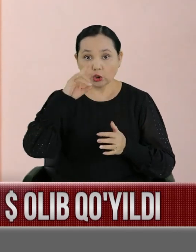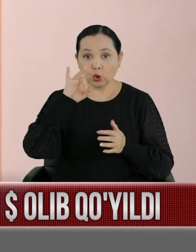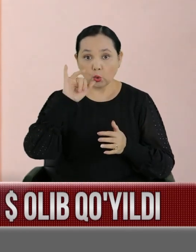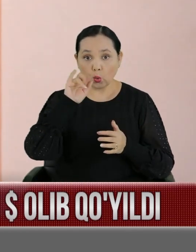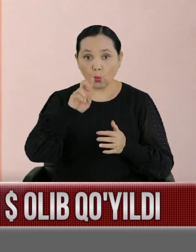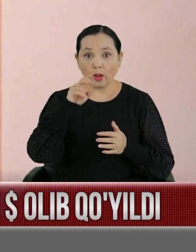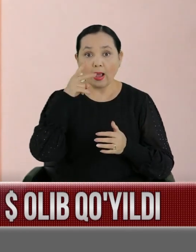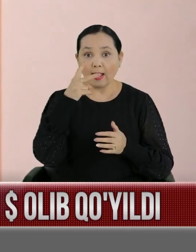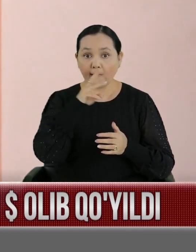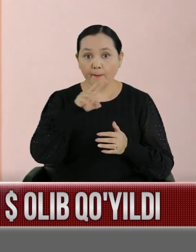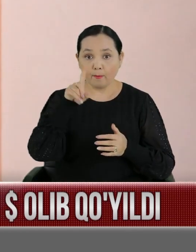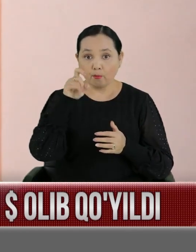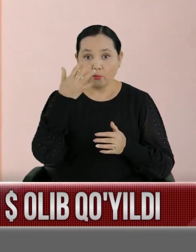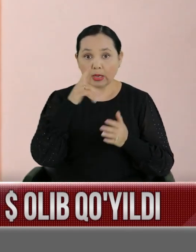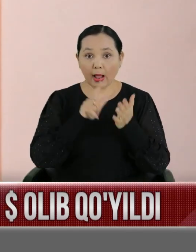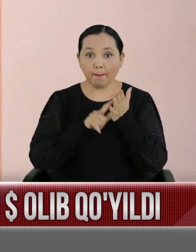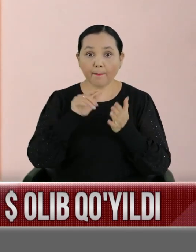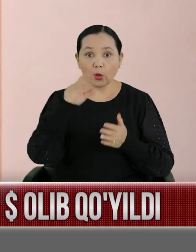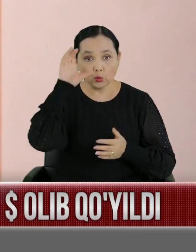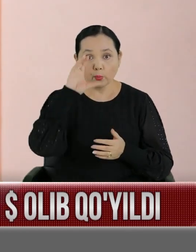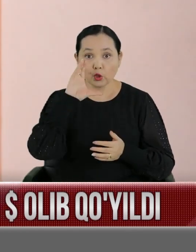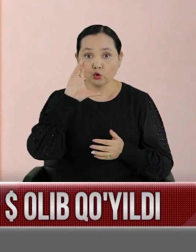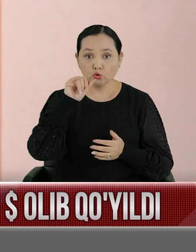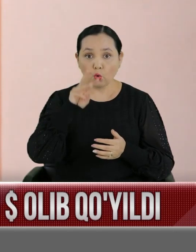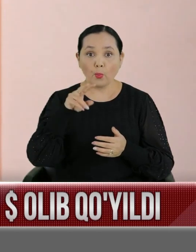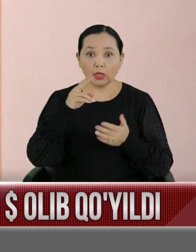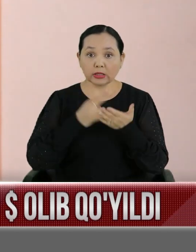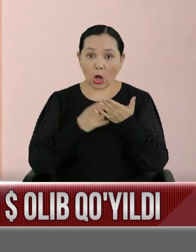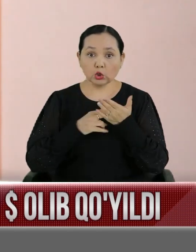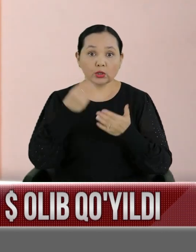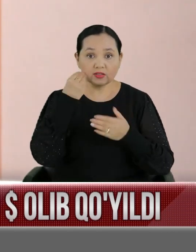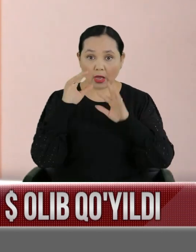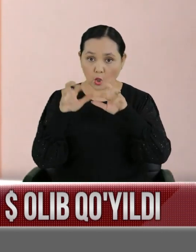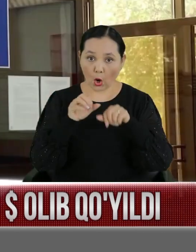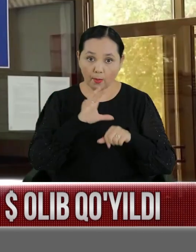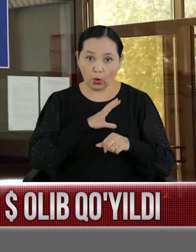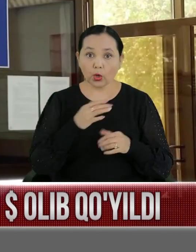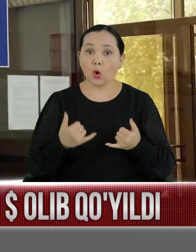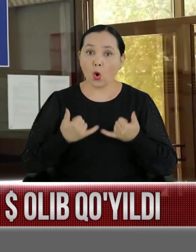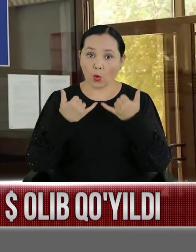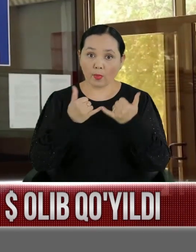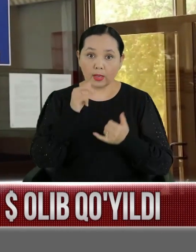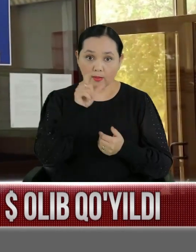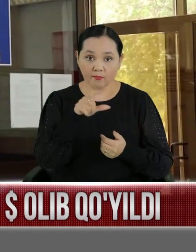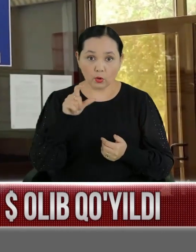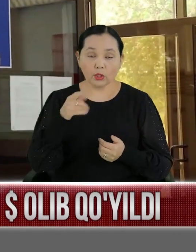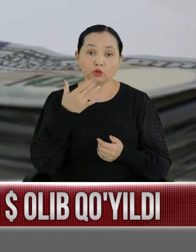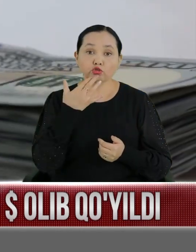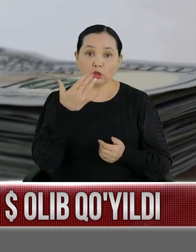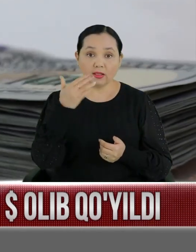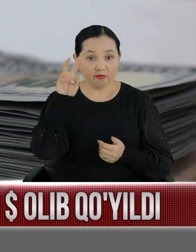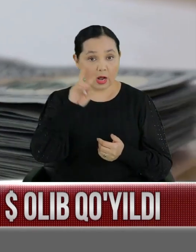rubli va 2 157 000 o'zbek so'mi dalili ashyo sifatida olib qo'yildi. Fuqarolar chet el